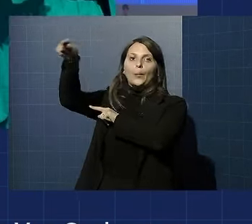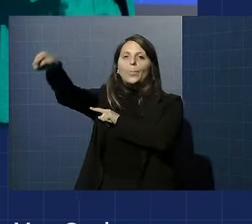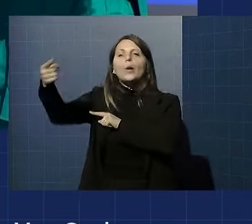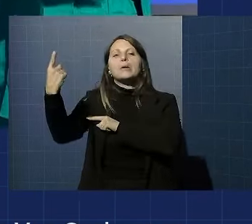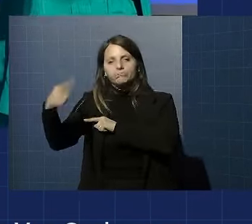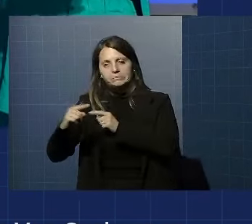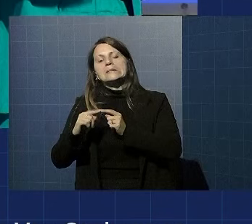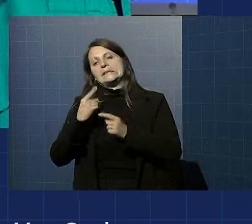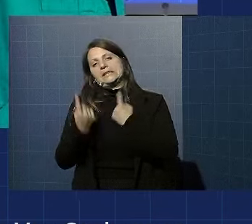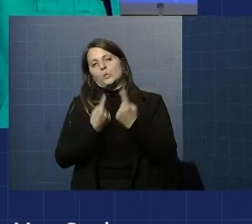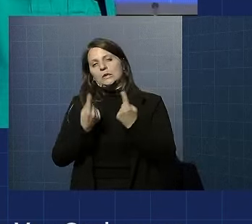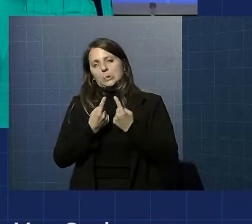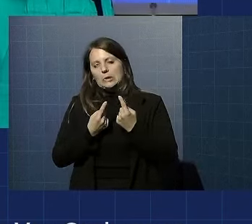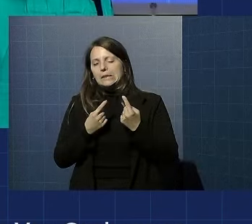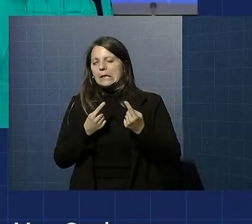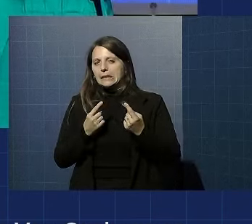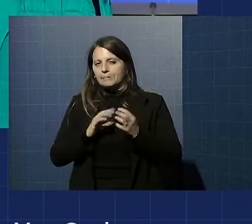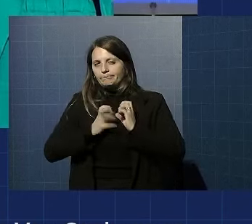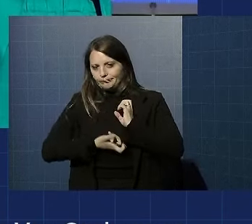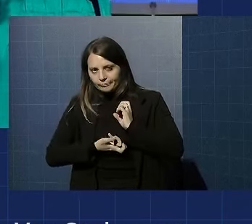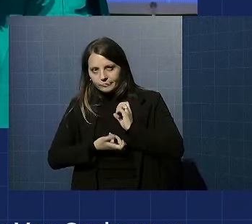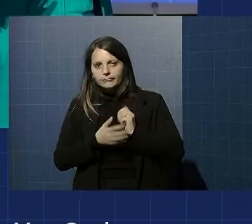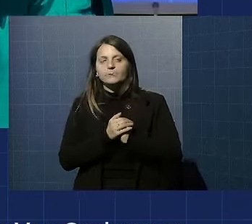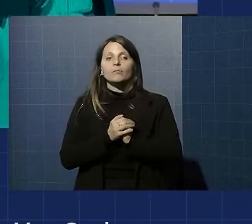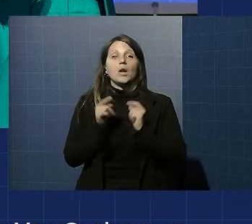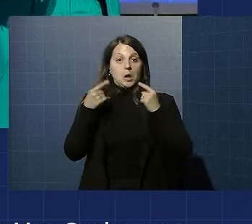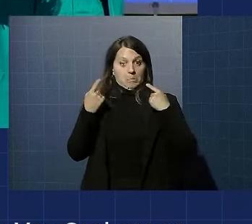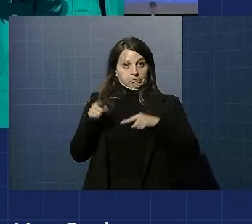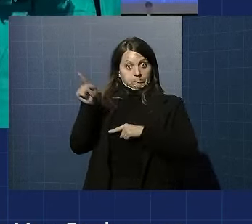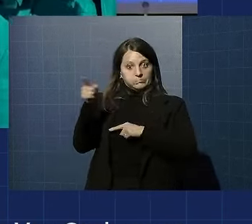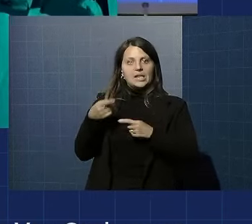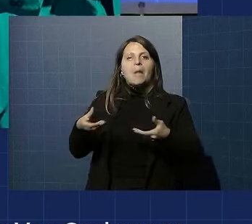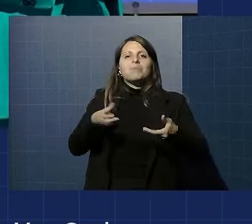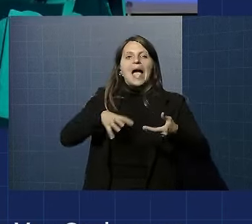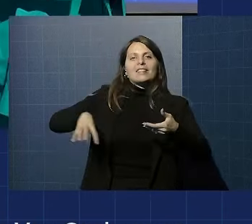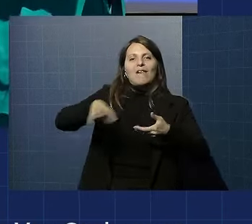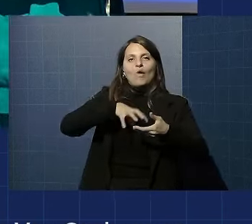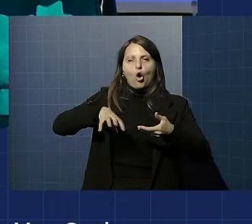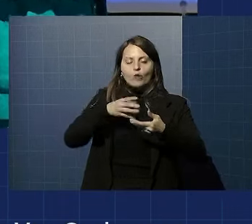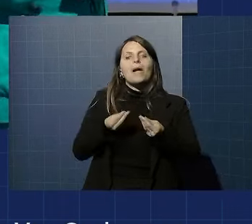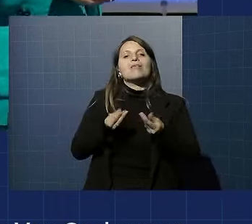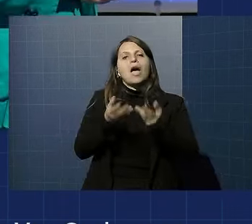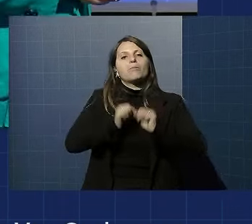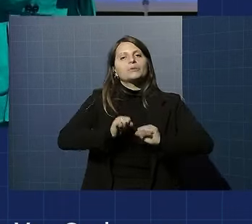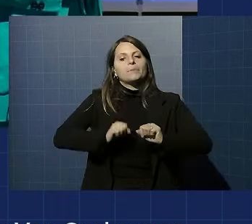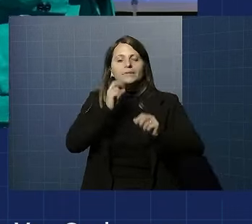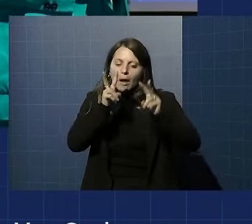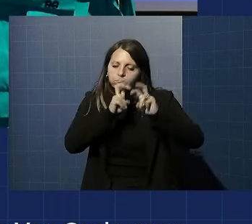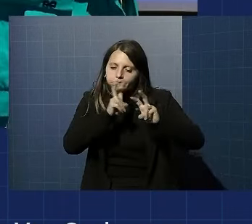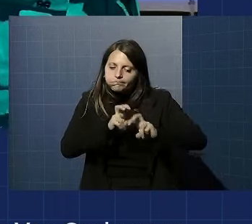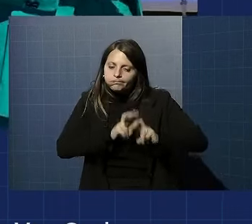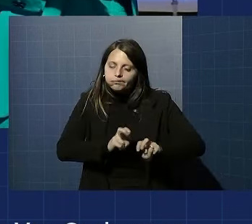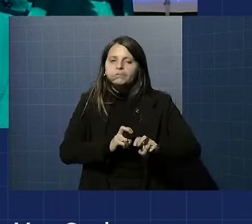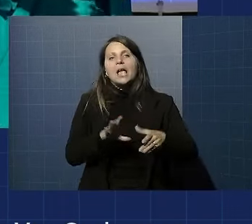shorter periods, but it's the first time we will actually get them in this deep space environment. And that element of radiation is not something we can look